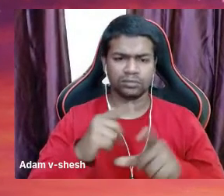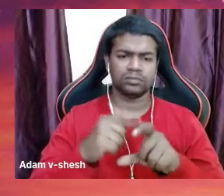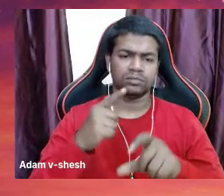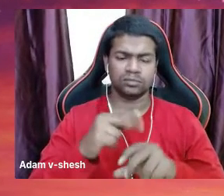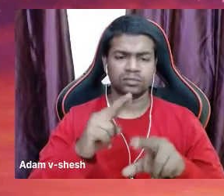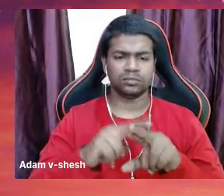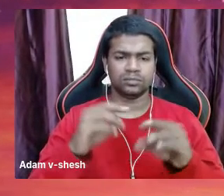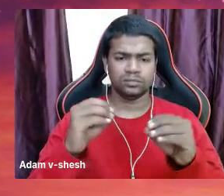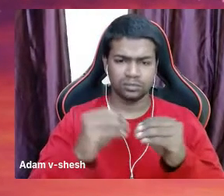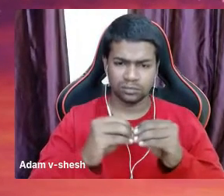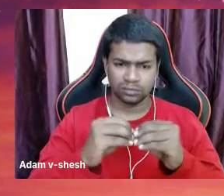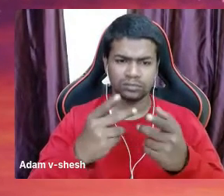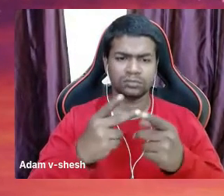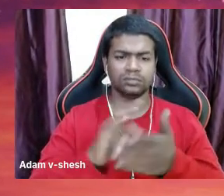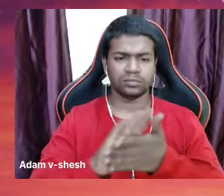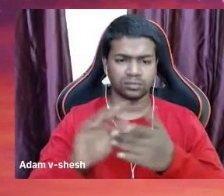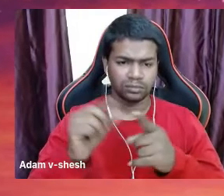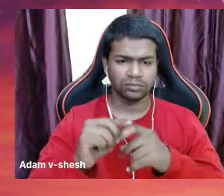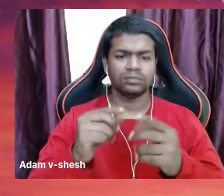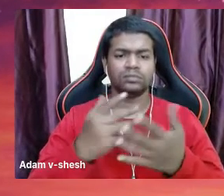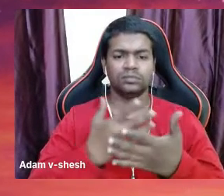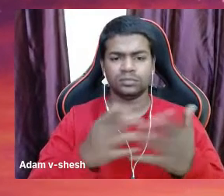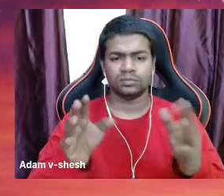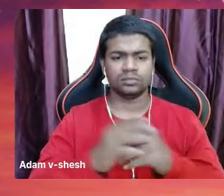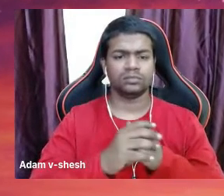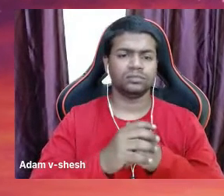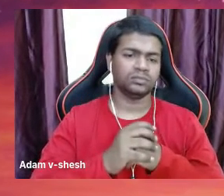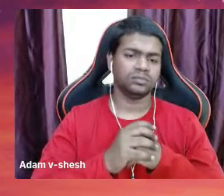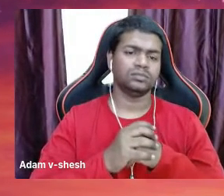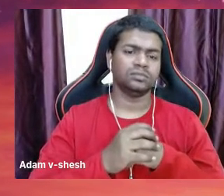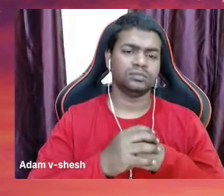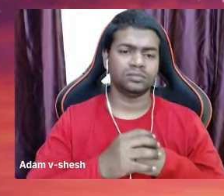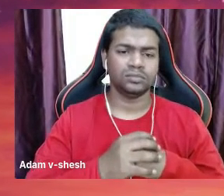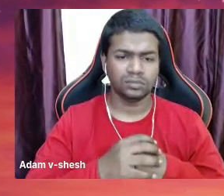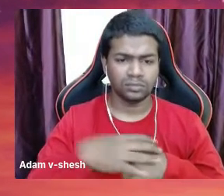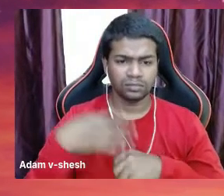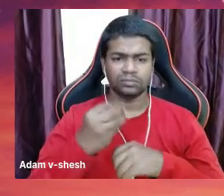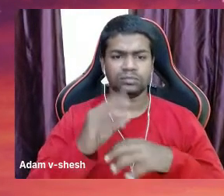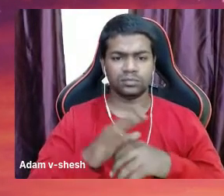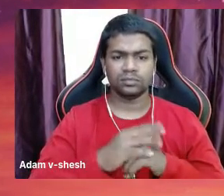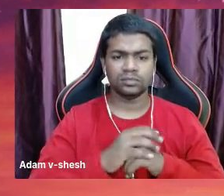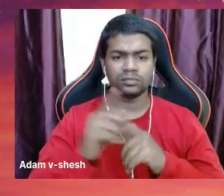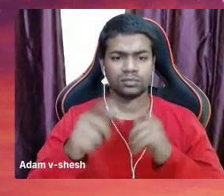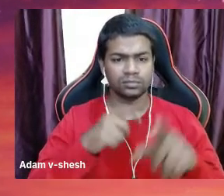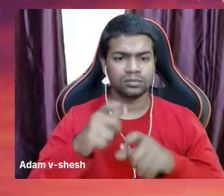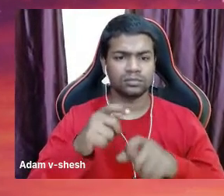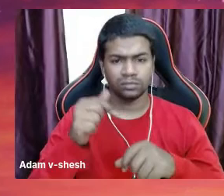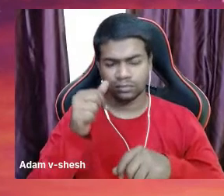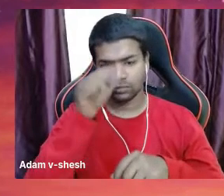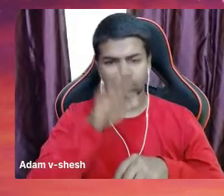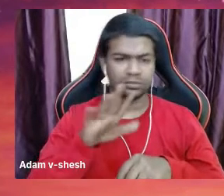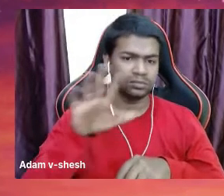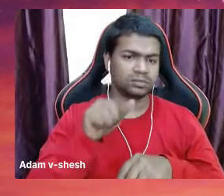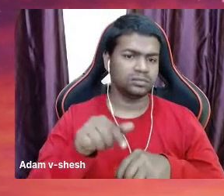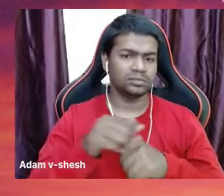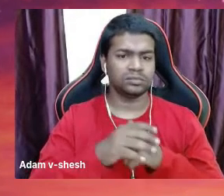the HPs and the Cisco did that in the Valley. We have clearly some examples of companies here who are doing that, where